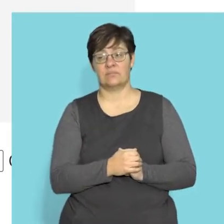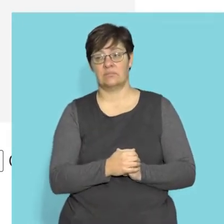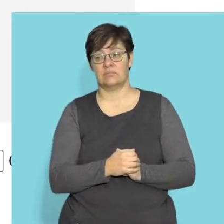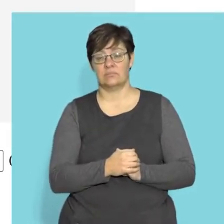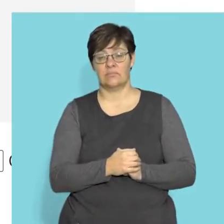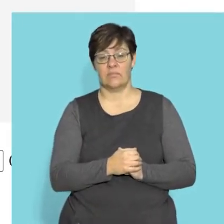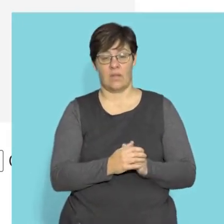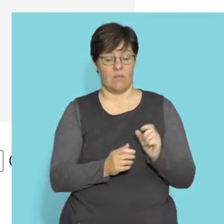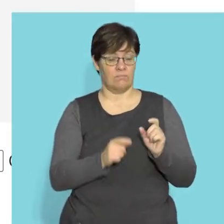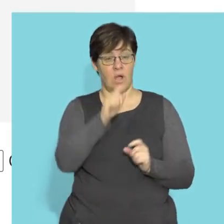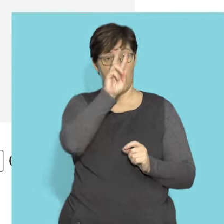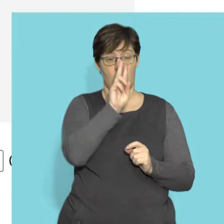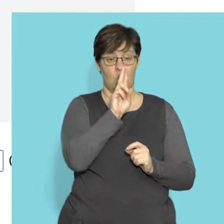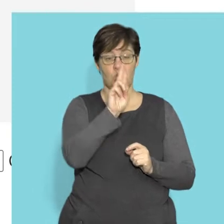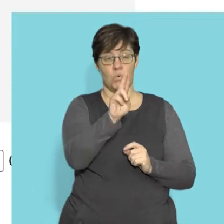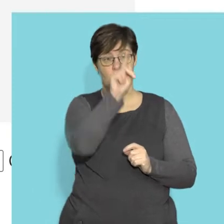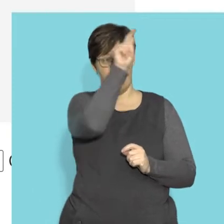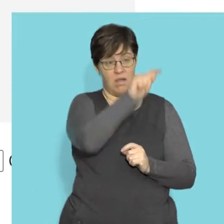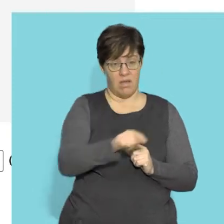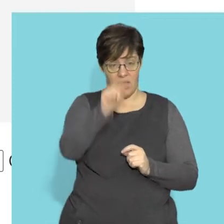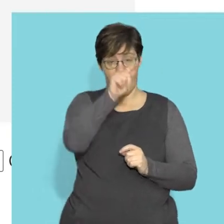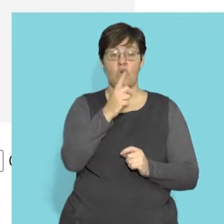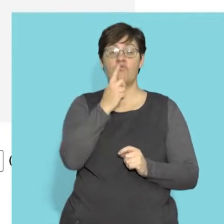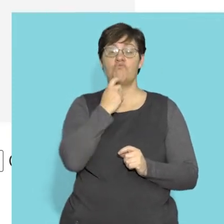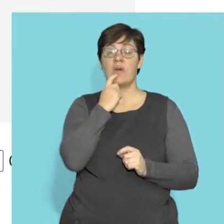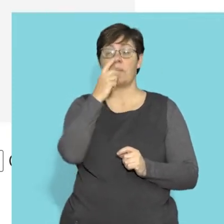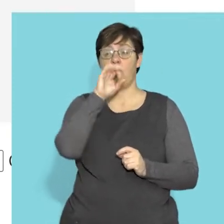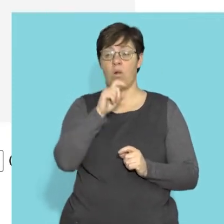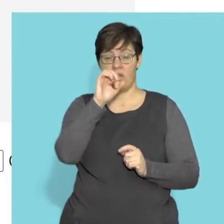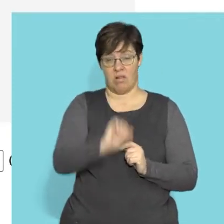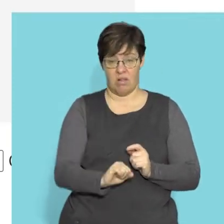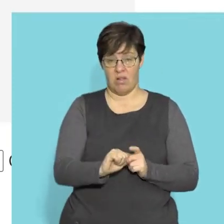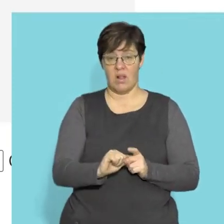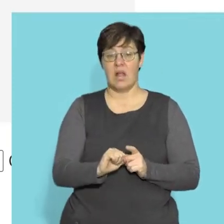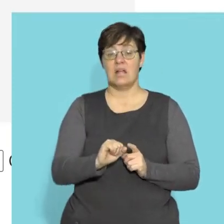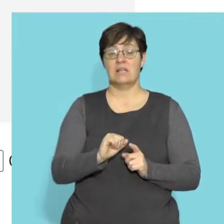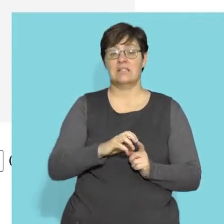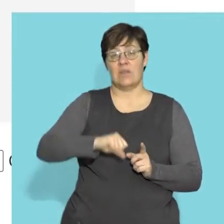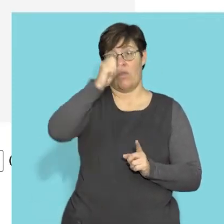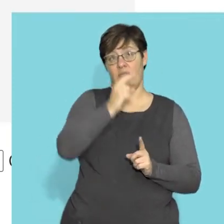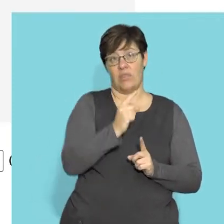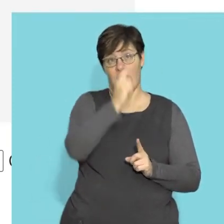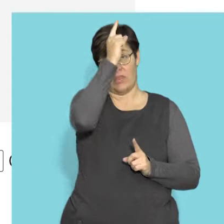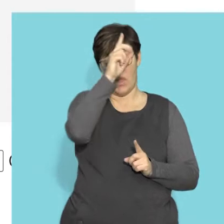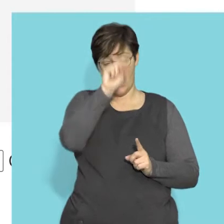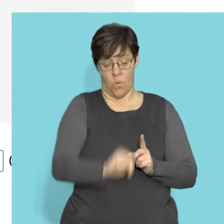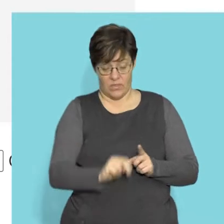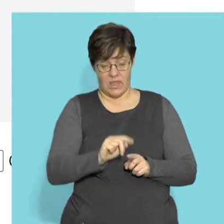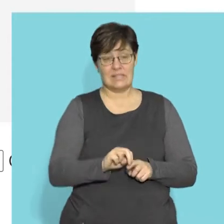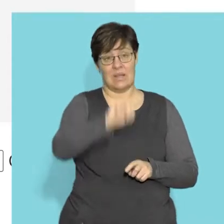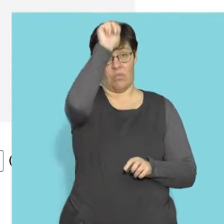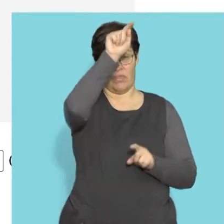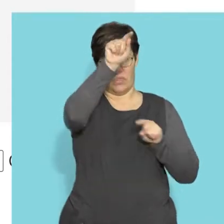a horseshoe magnet with a north pole, the red pole at the bottom, and the south pole at the top. We